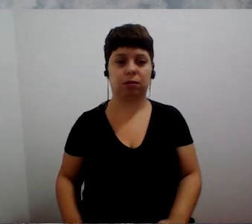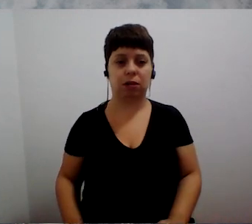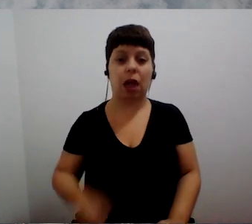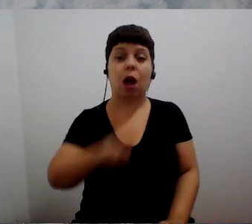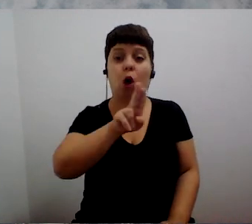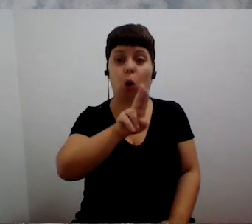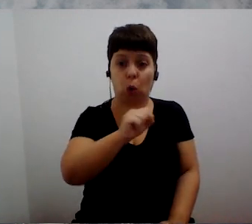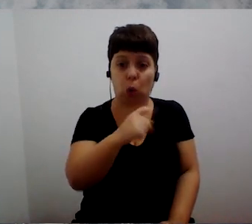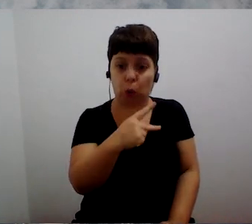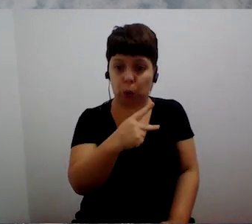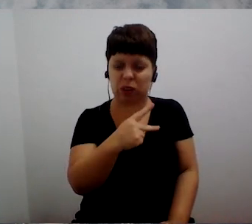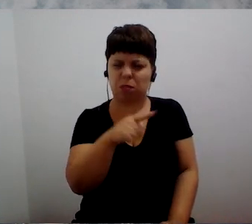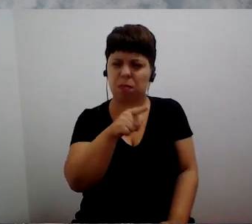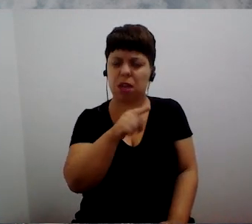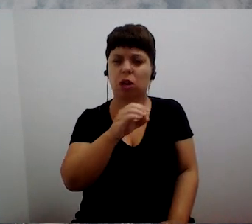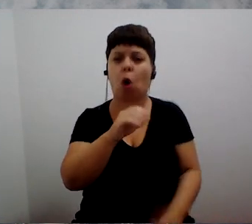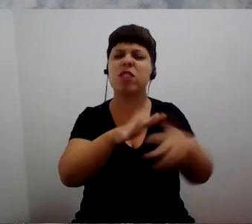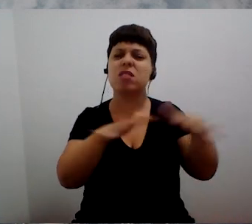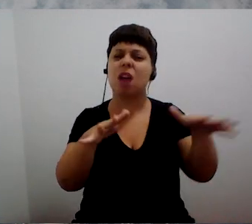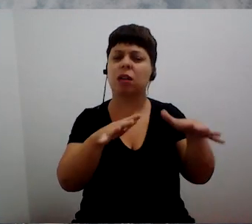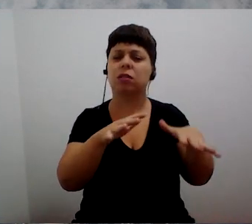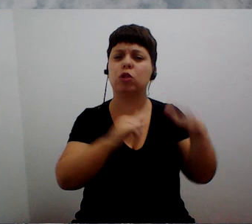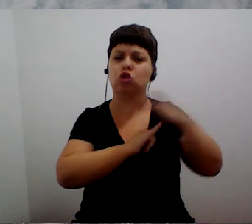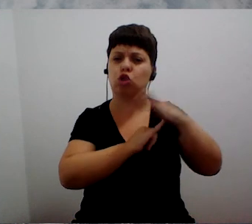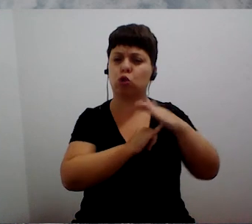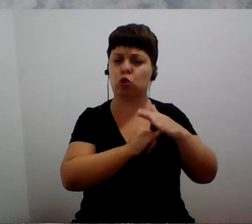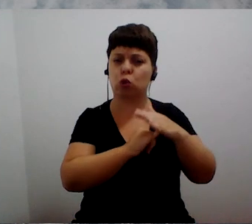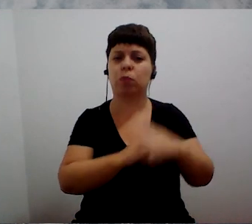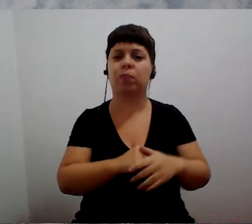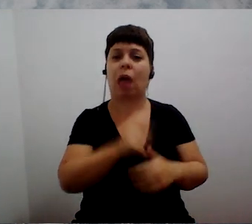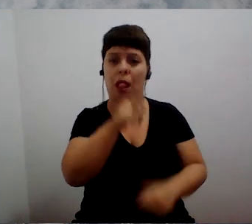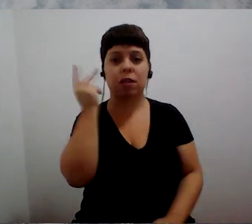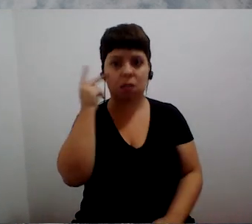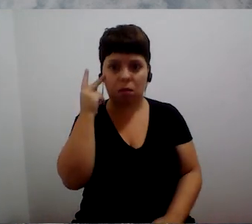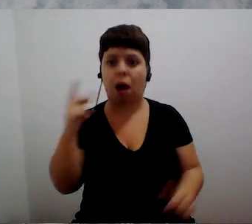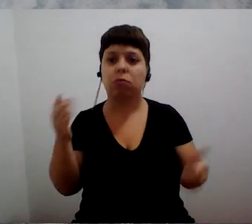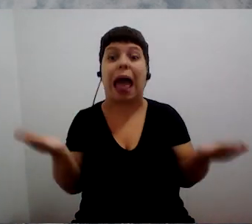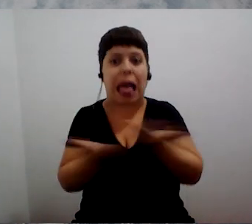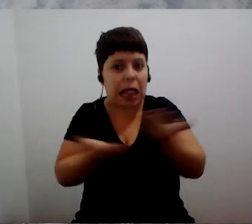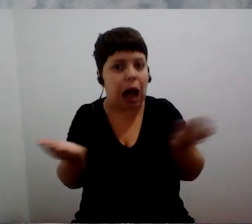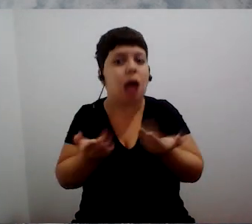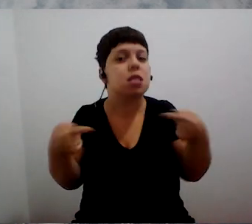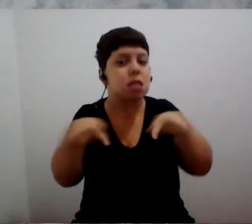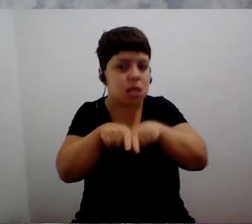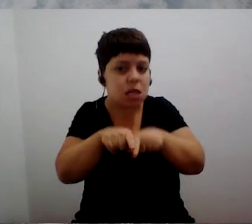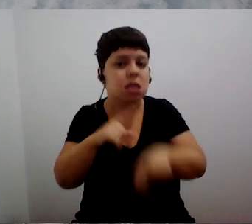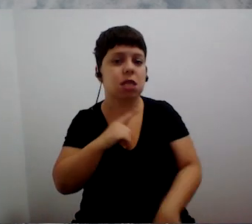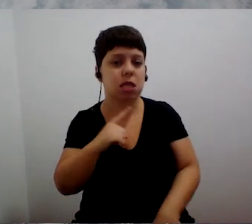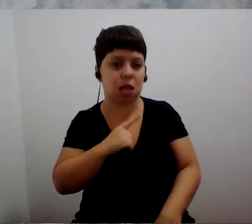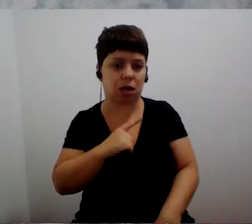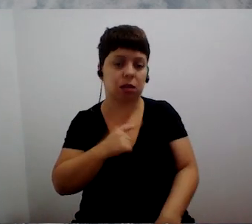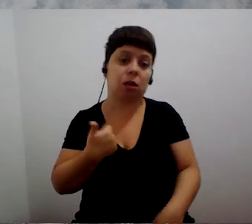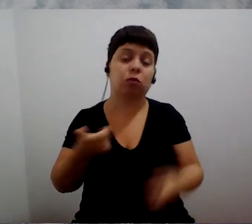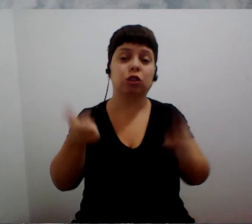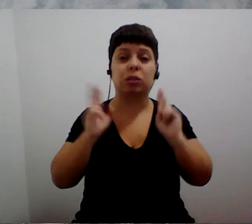USP, the Oceanography Institute in São Paulo, here in Brazil. And we expect